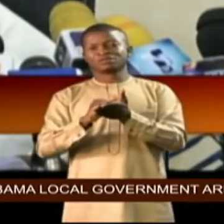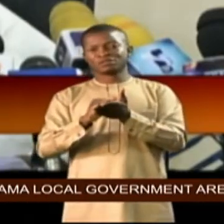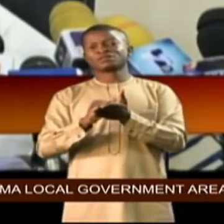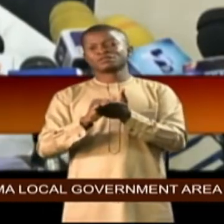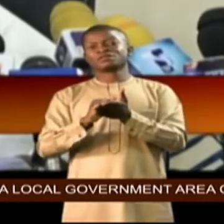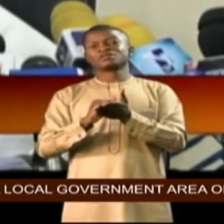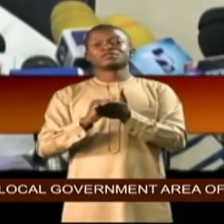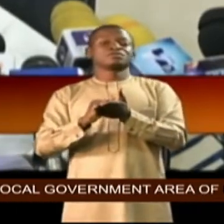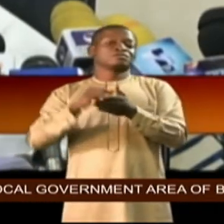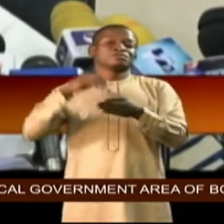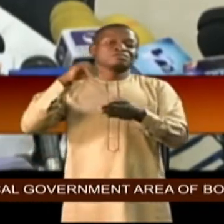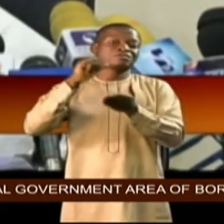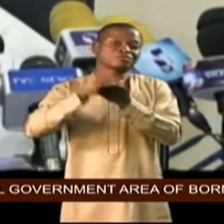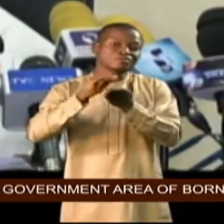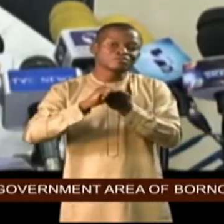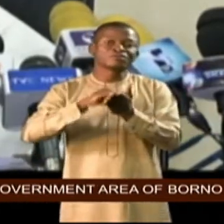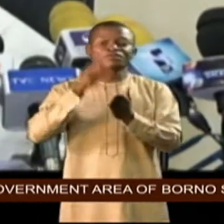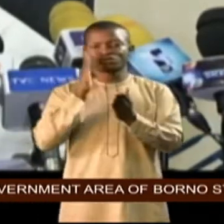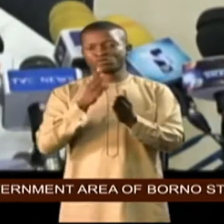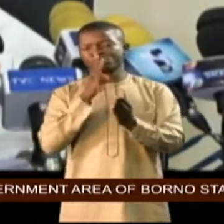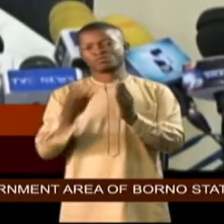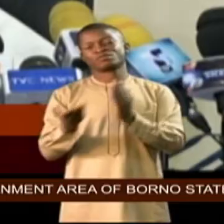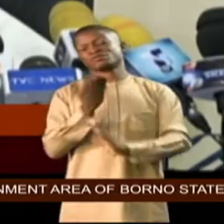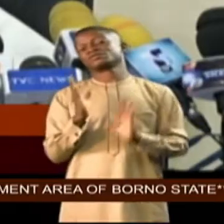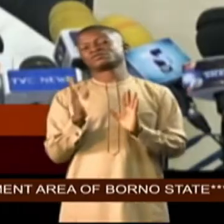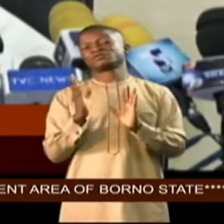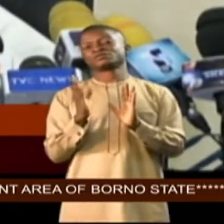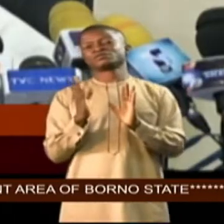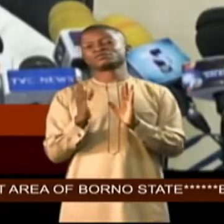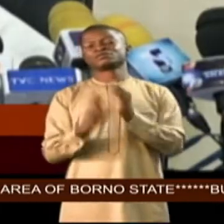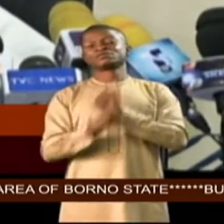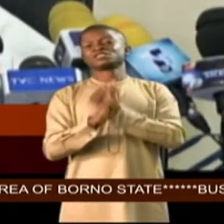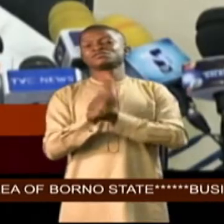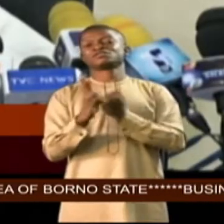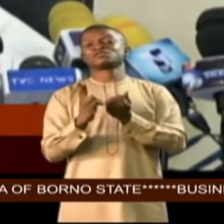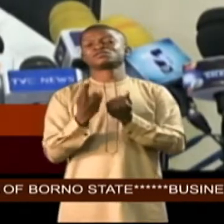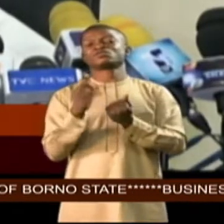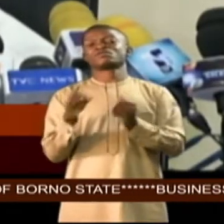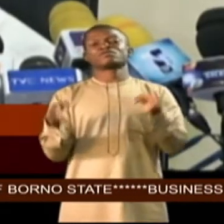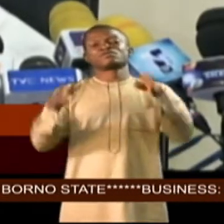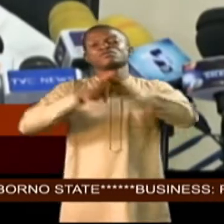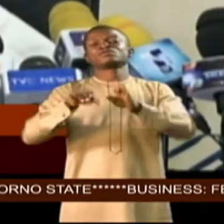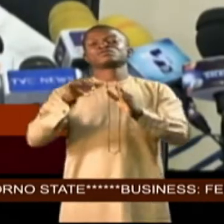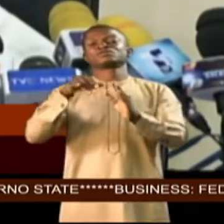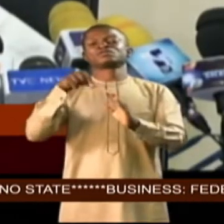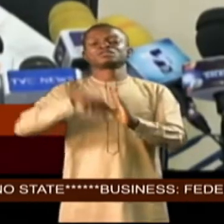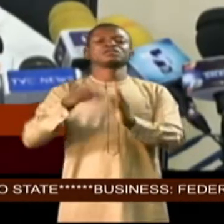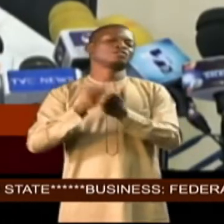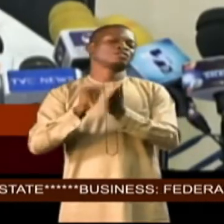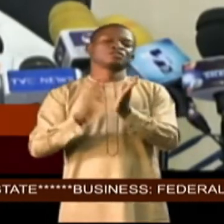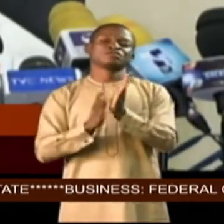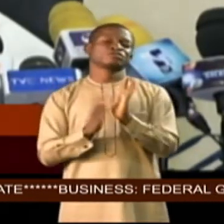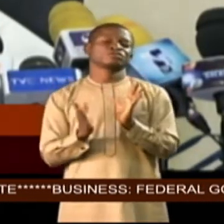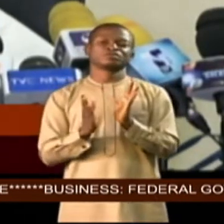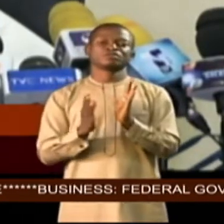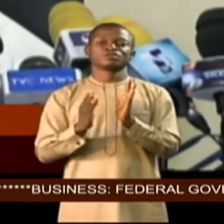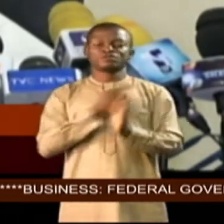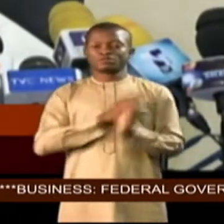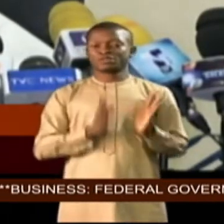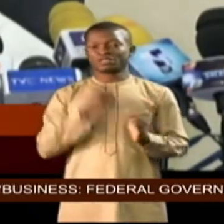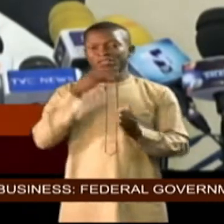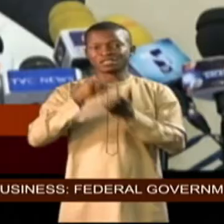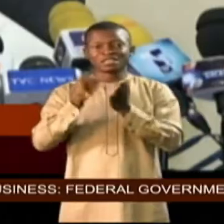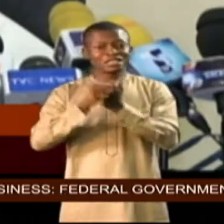in the school due to negligence, they risk closure of their schools. The minister explains that the decision does